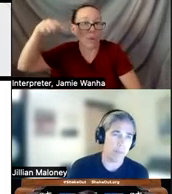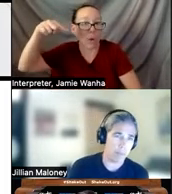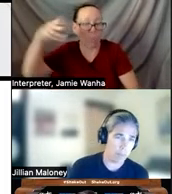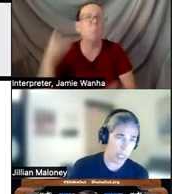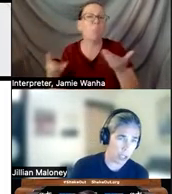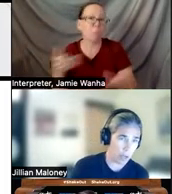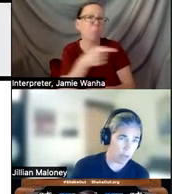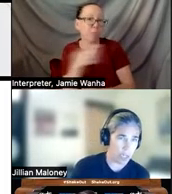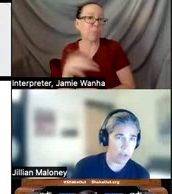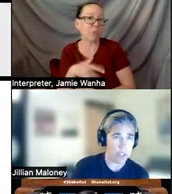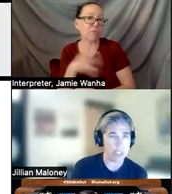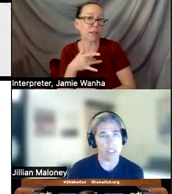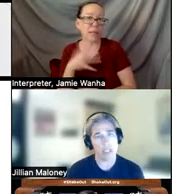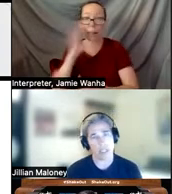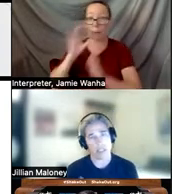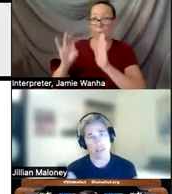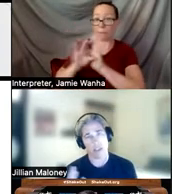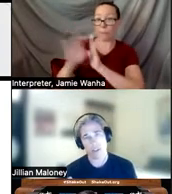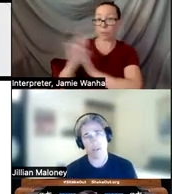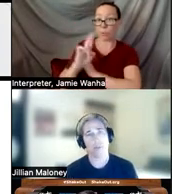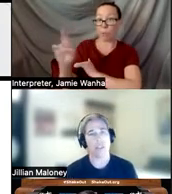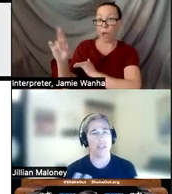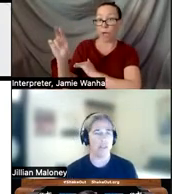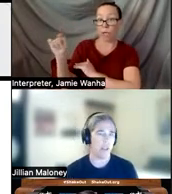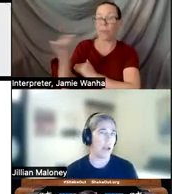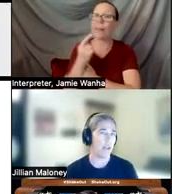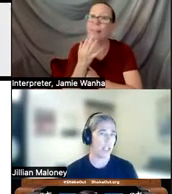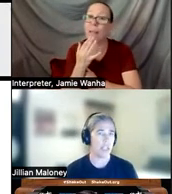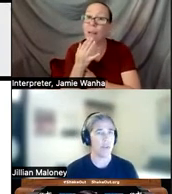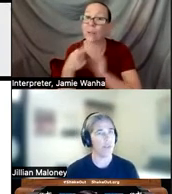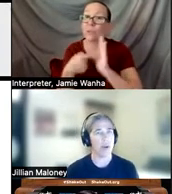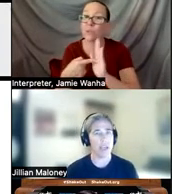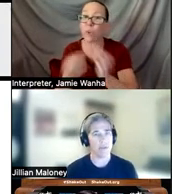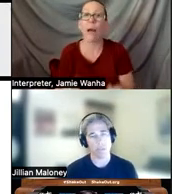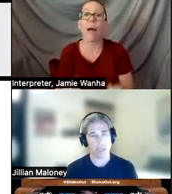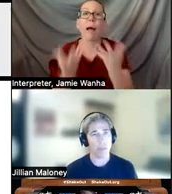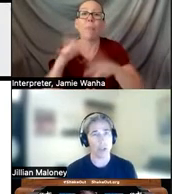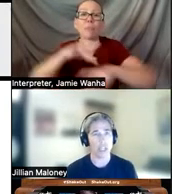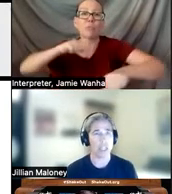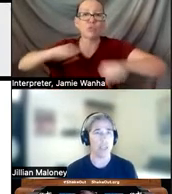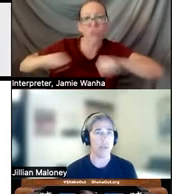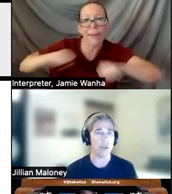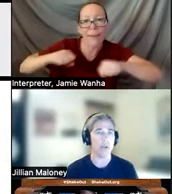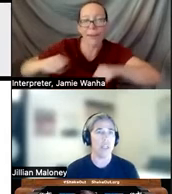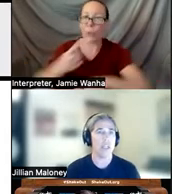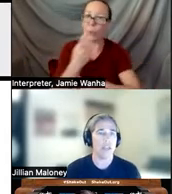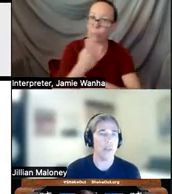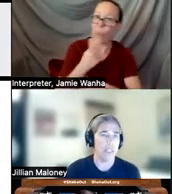this picture on the right, you can see in the colors represent the amount of shaking, with the red being more shaking and